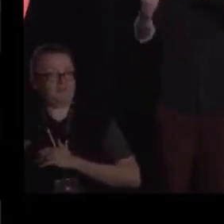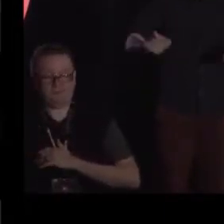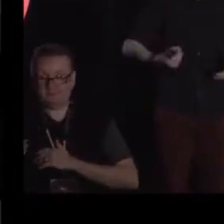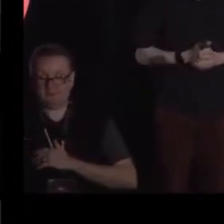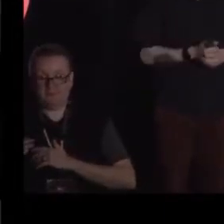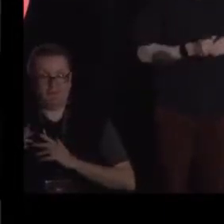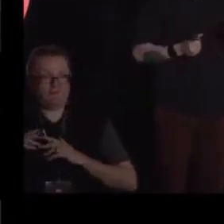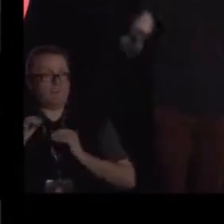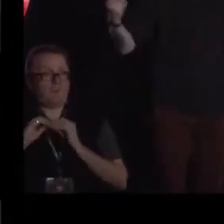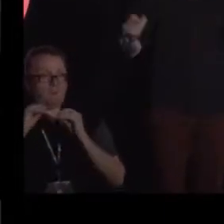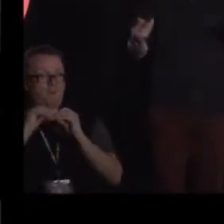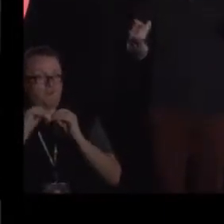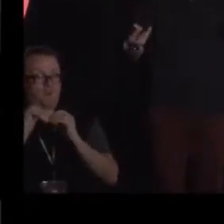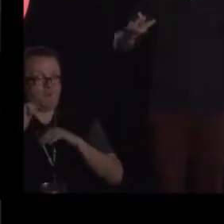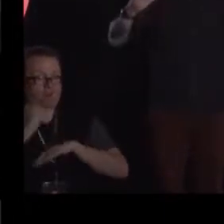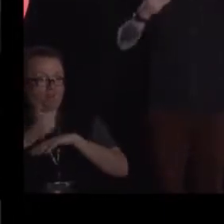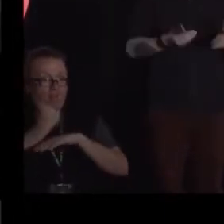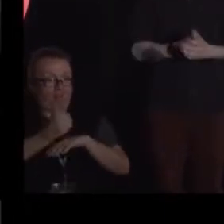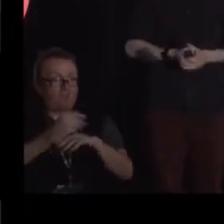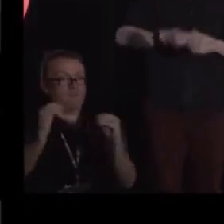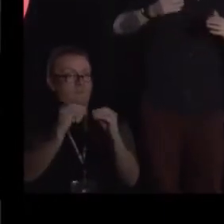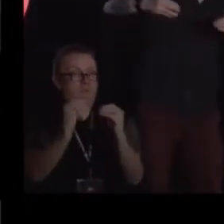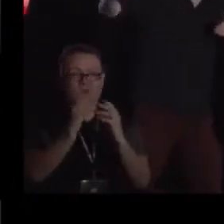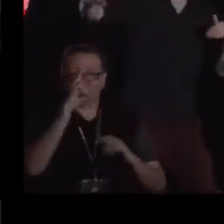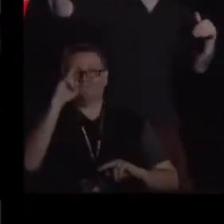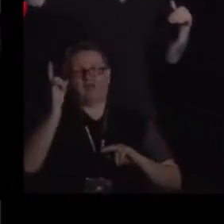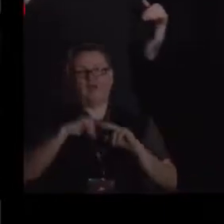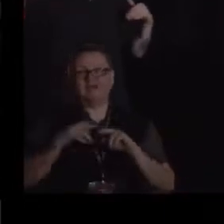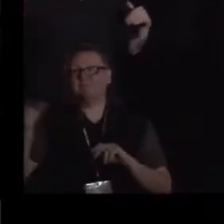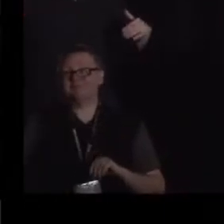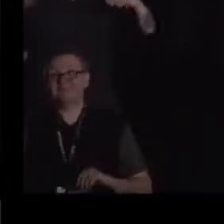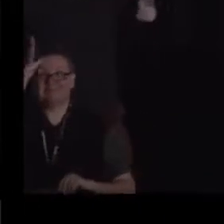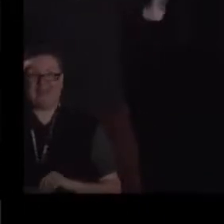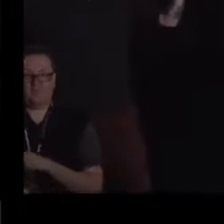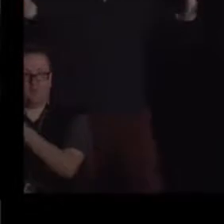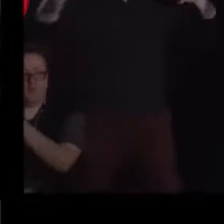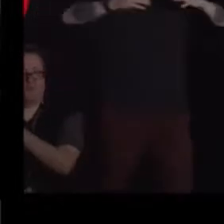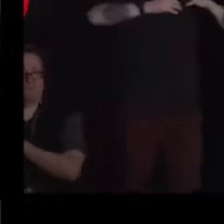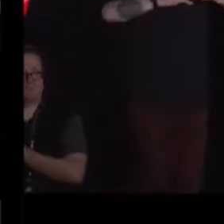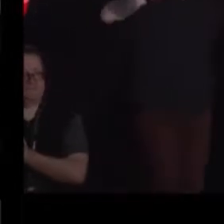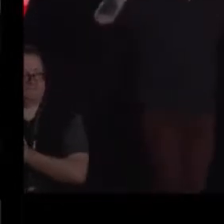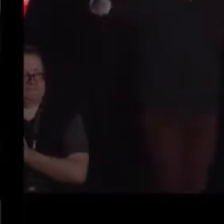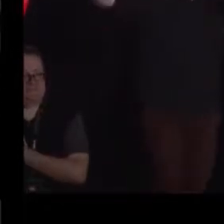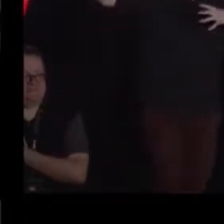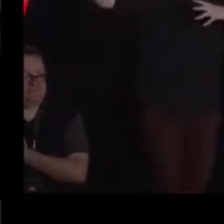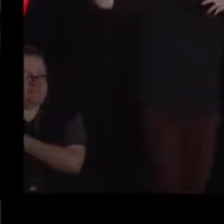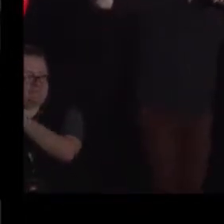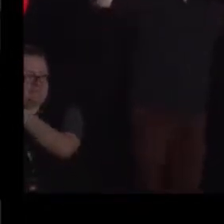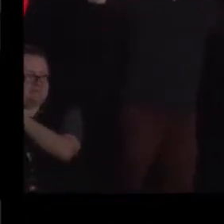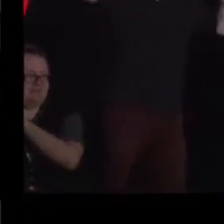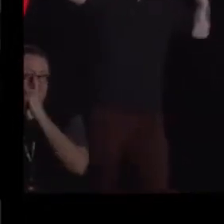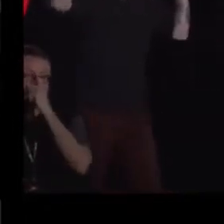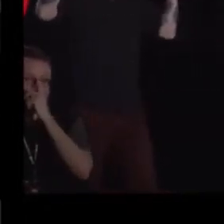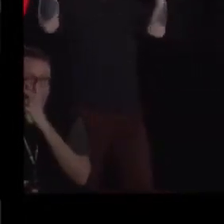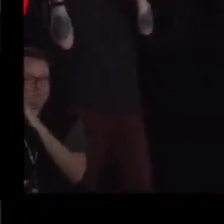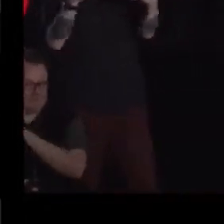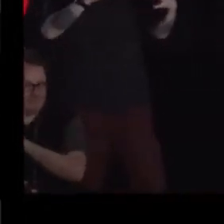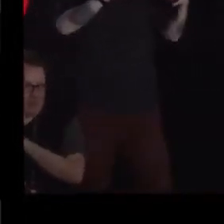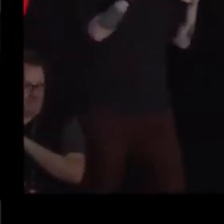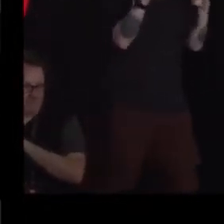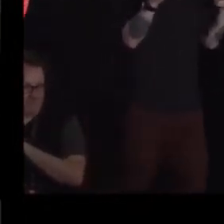rise. They just did more and more things, and they would just do things just for fun. But then their dad worked for the BBC, big broadcasting house in the